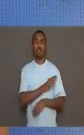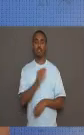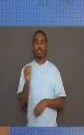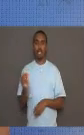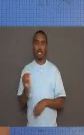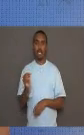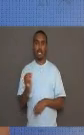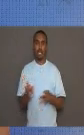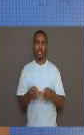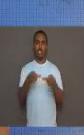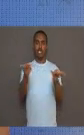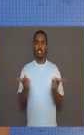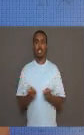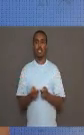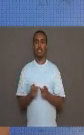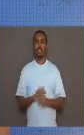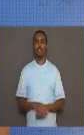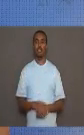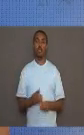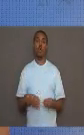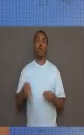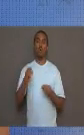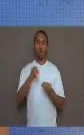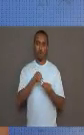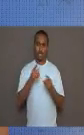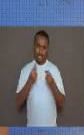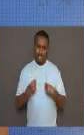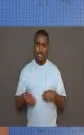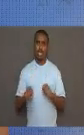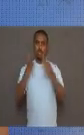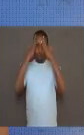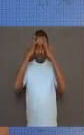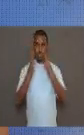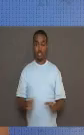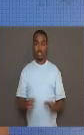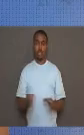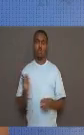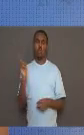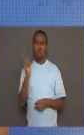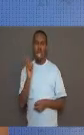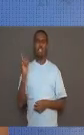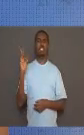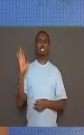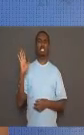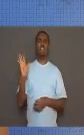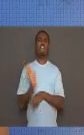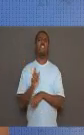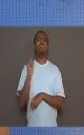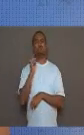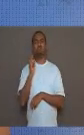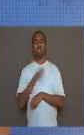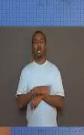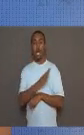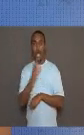and settings. Also, try to determine what genre of film it